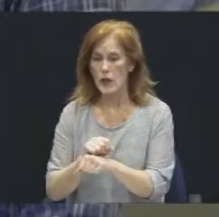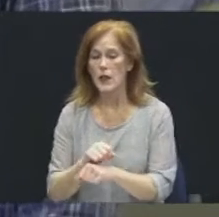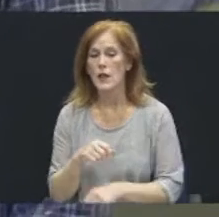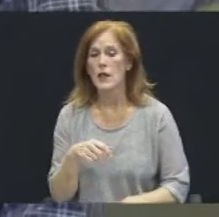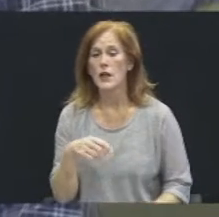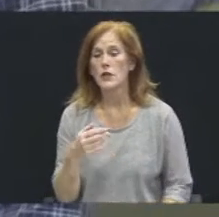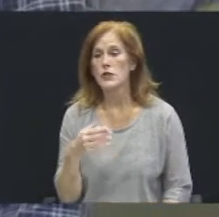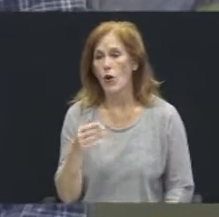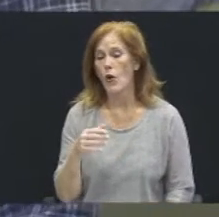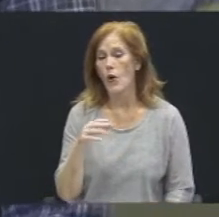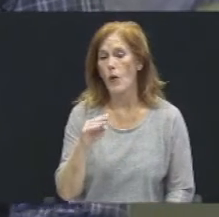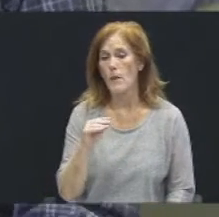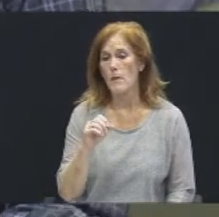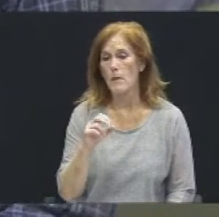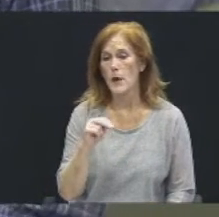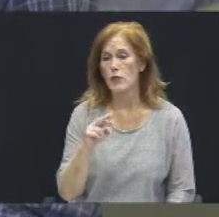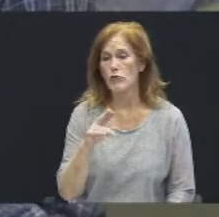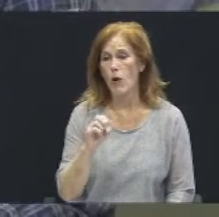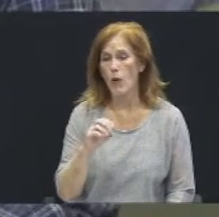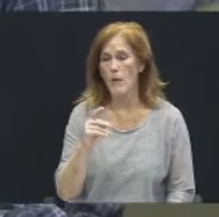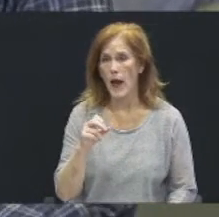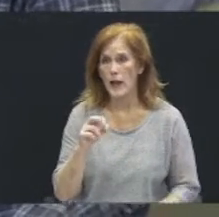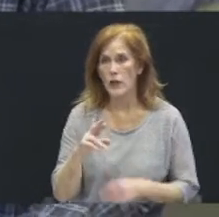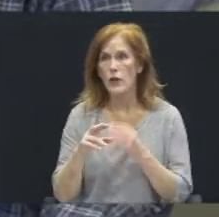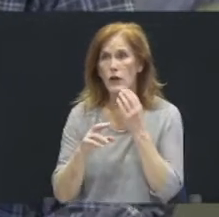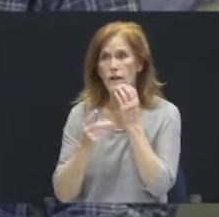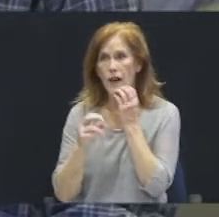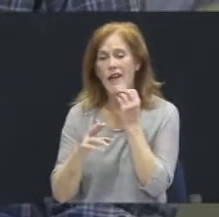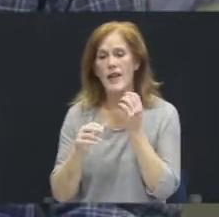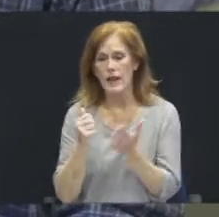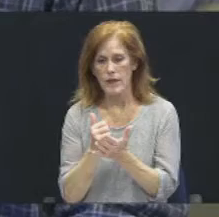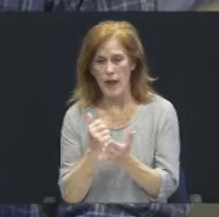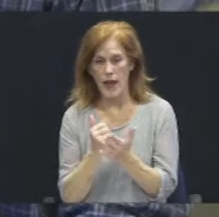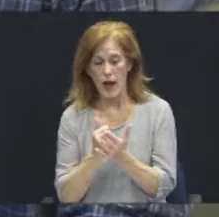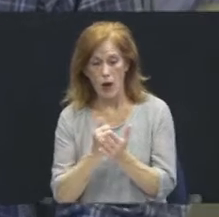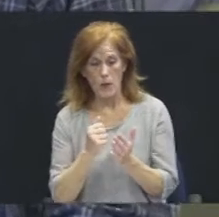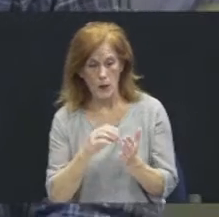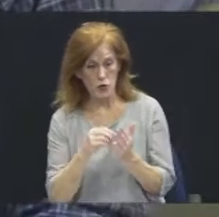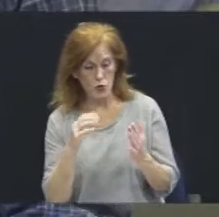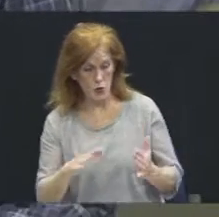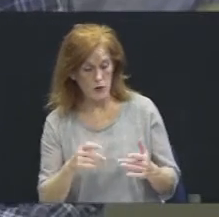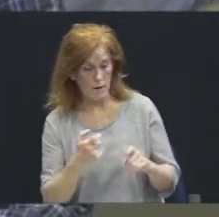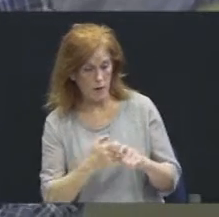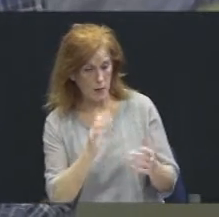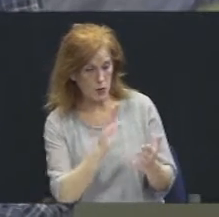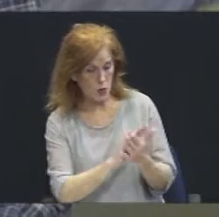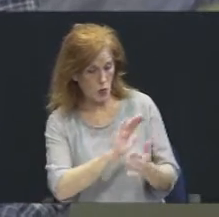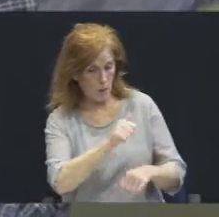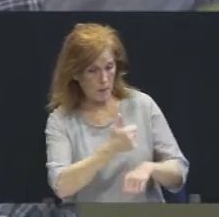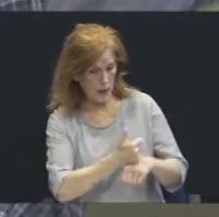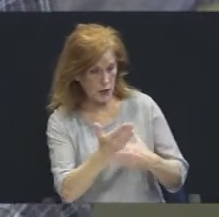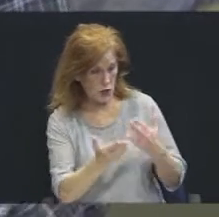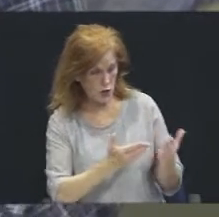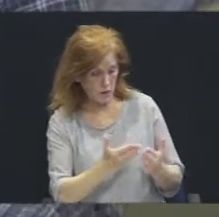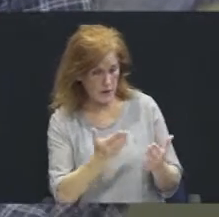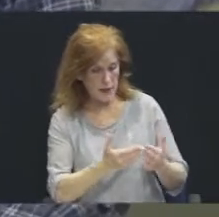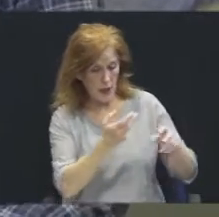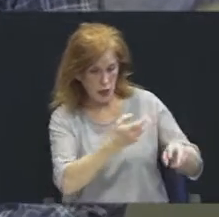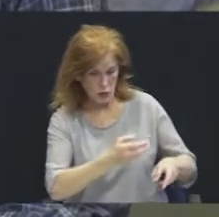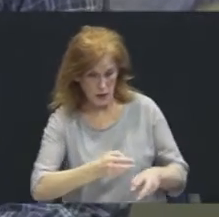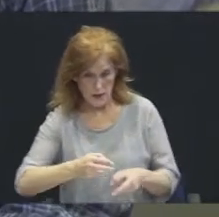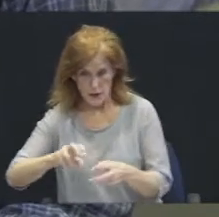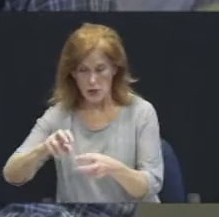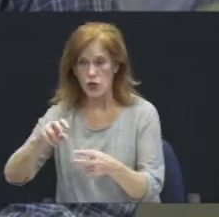Monroe-Myer not only helps individuals transition out of school-based services and into competitive employment, it